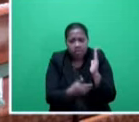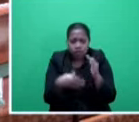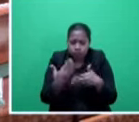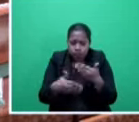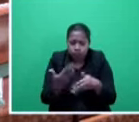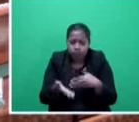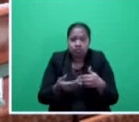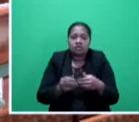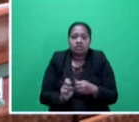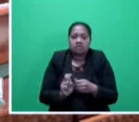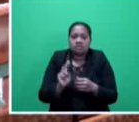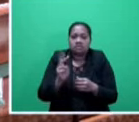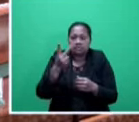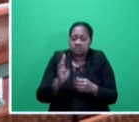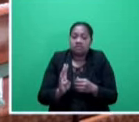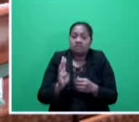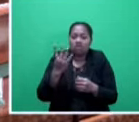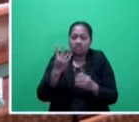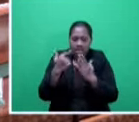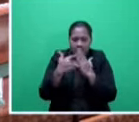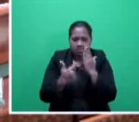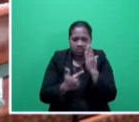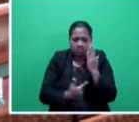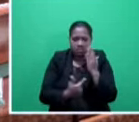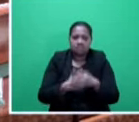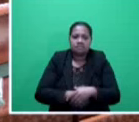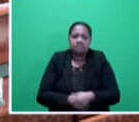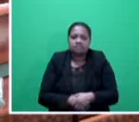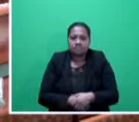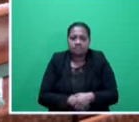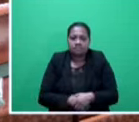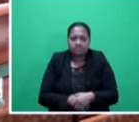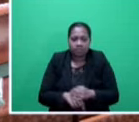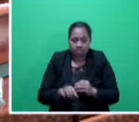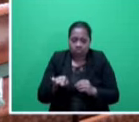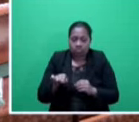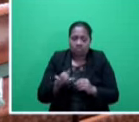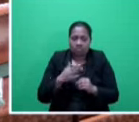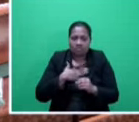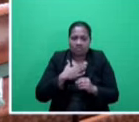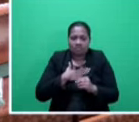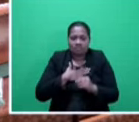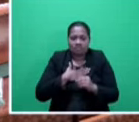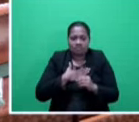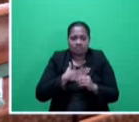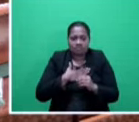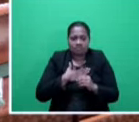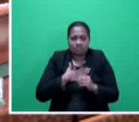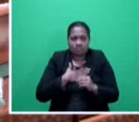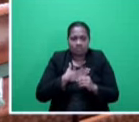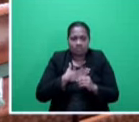and fourth standards listed in the petition standards of my ruling on